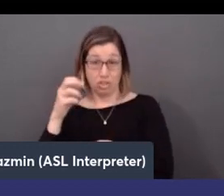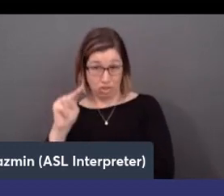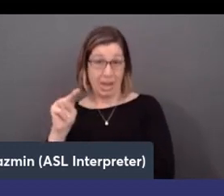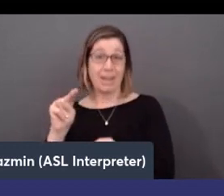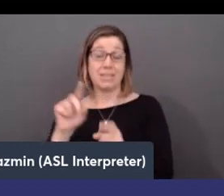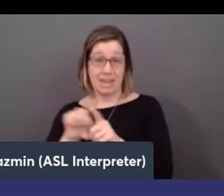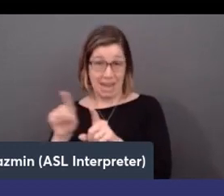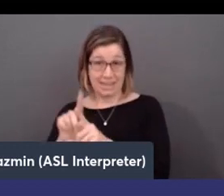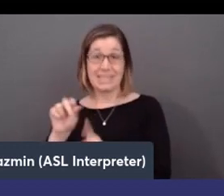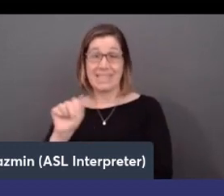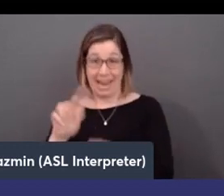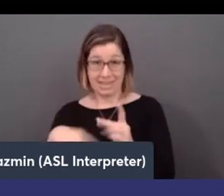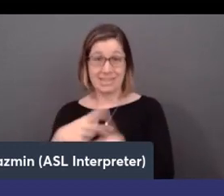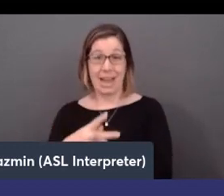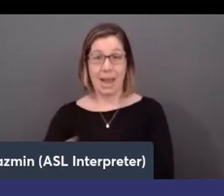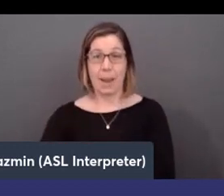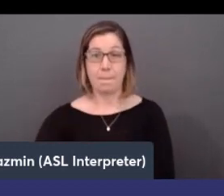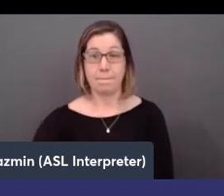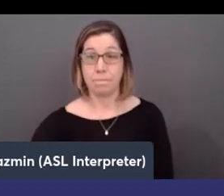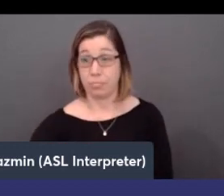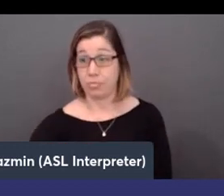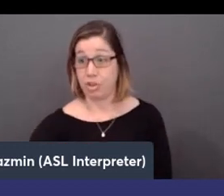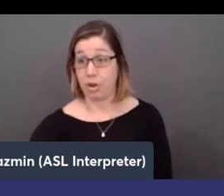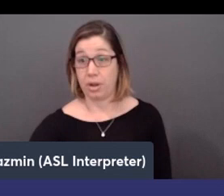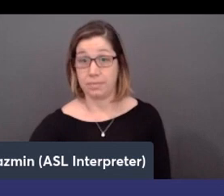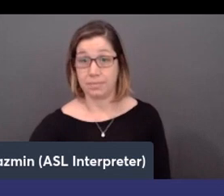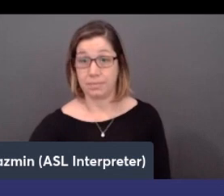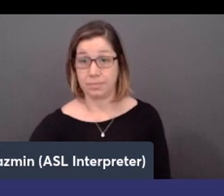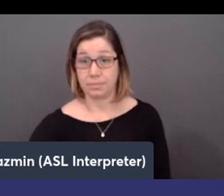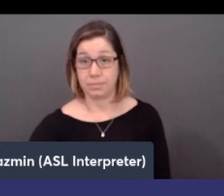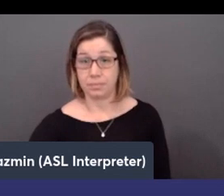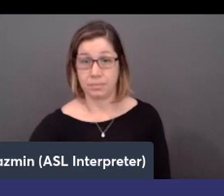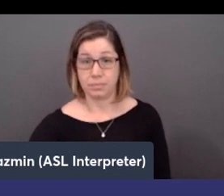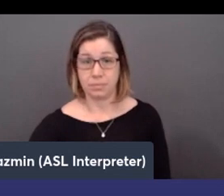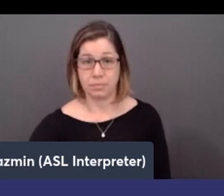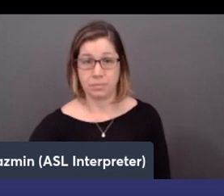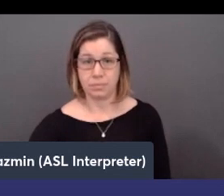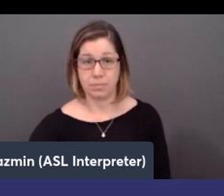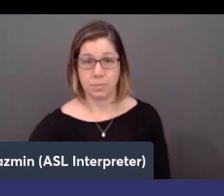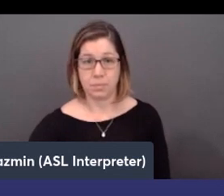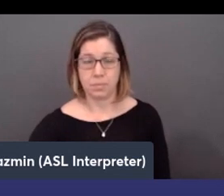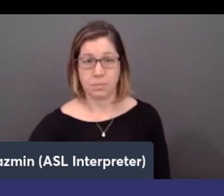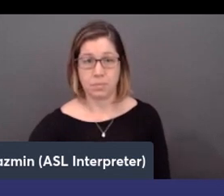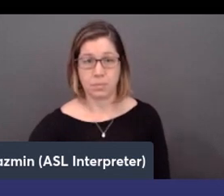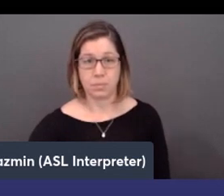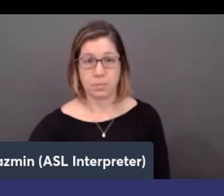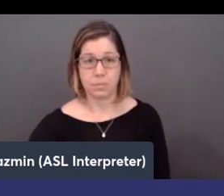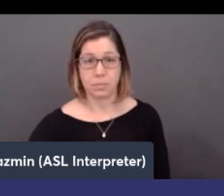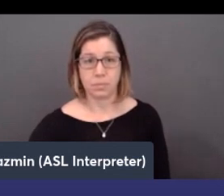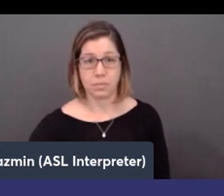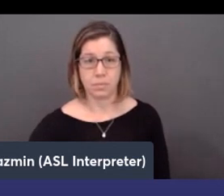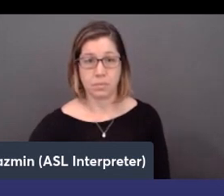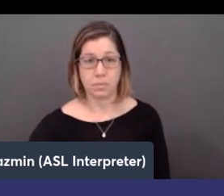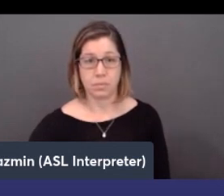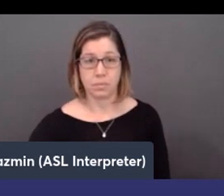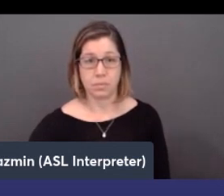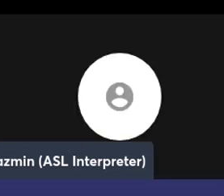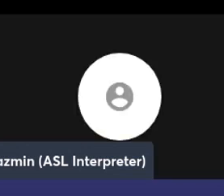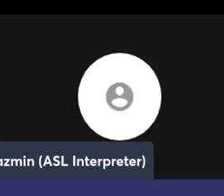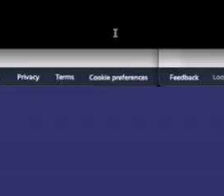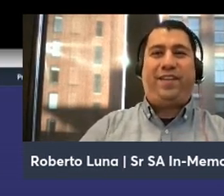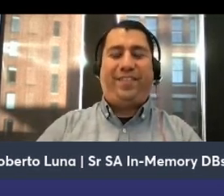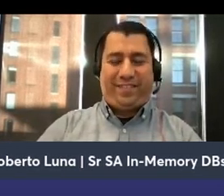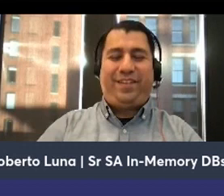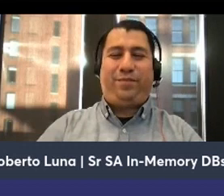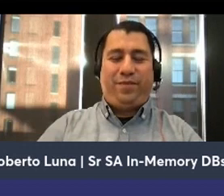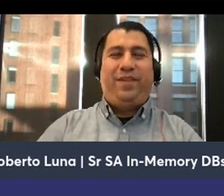type as of May. I think you were back then in this on air presenting that. So we